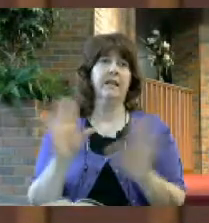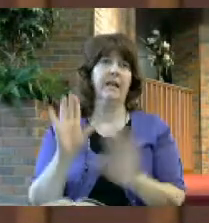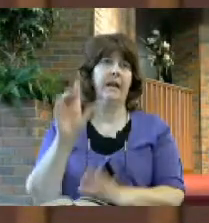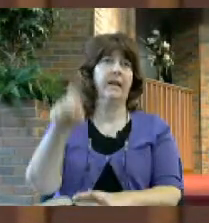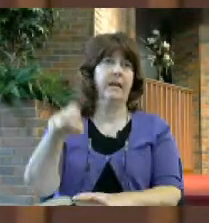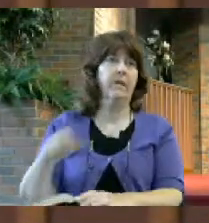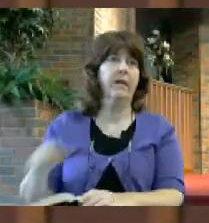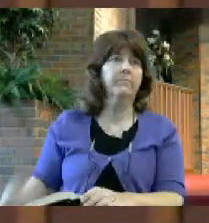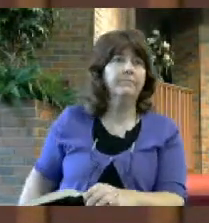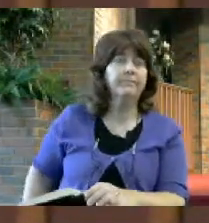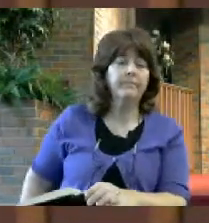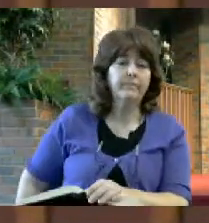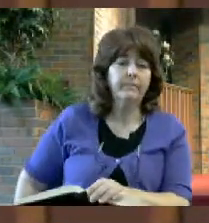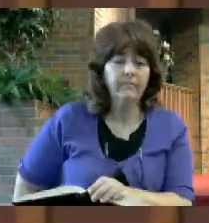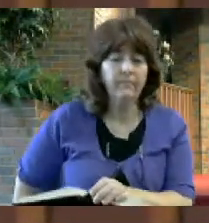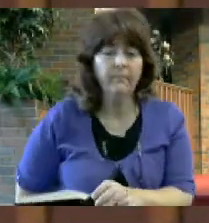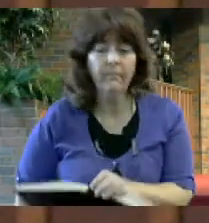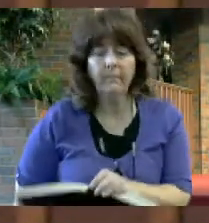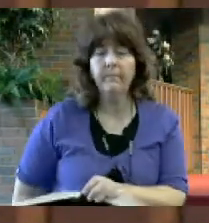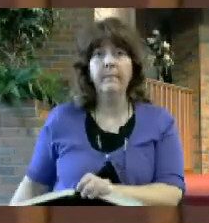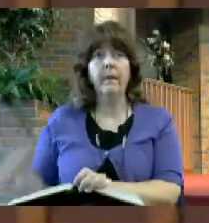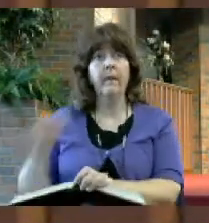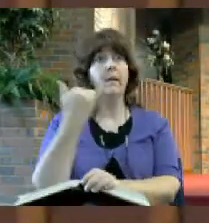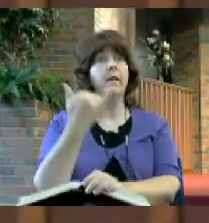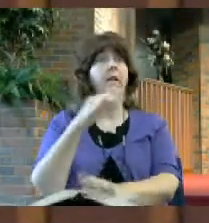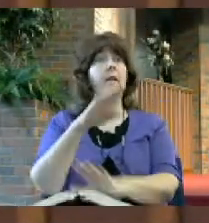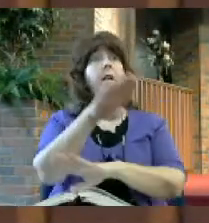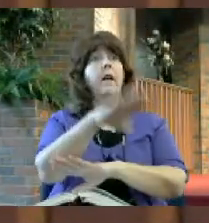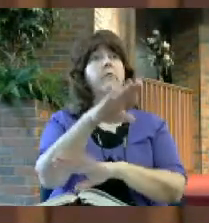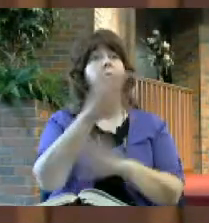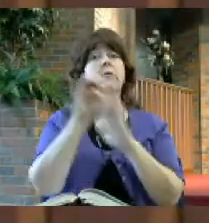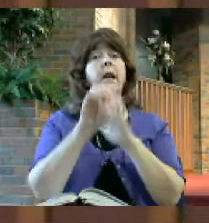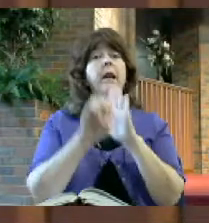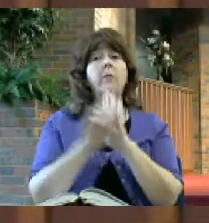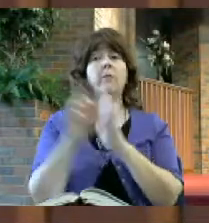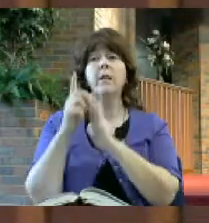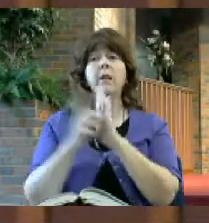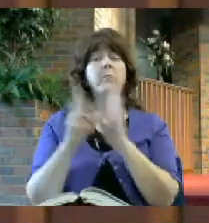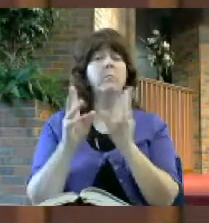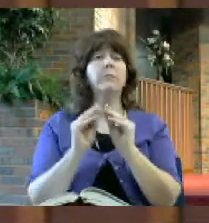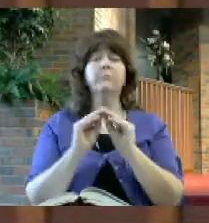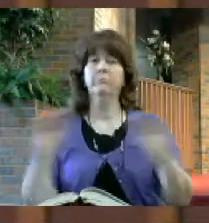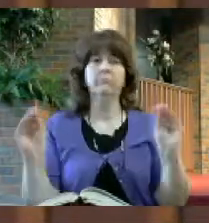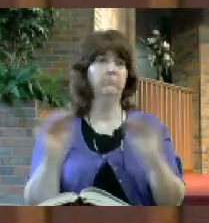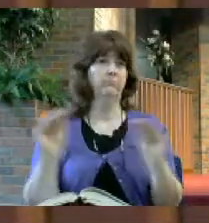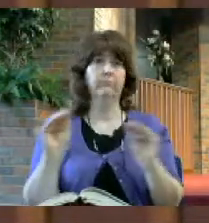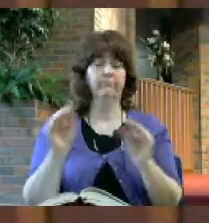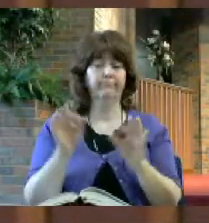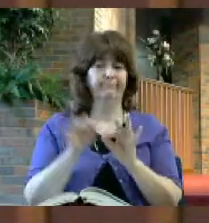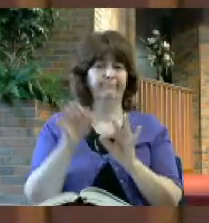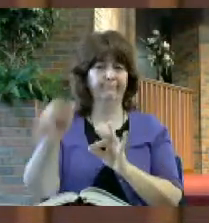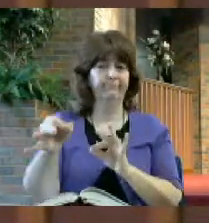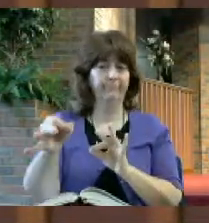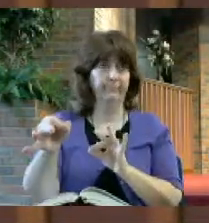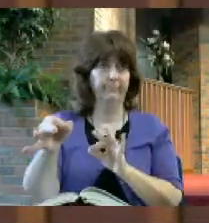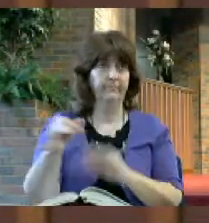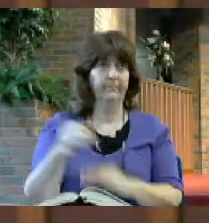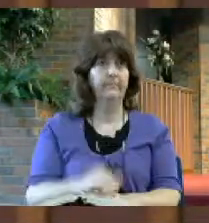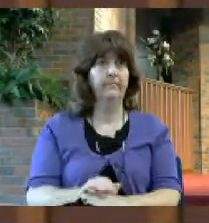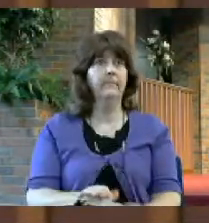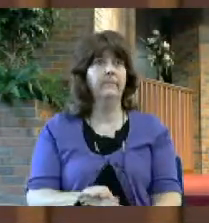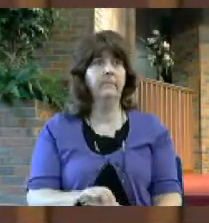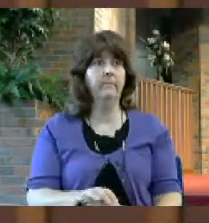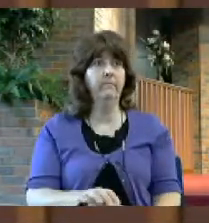There will be no elders and deacons meeting today. That will be postponed for later. Last to Leaders Bible Bowl, that is going to